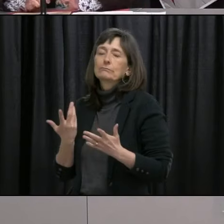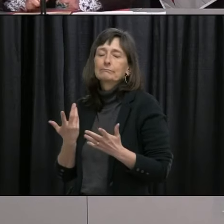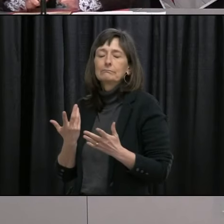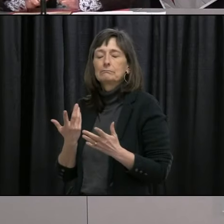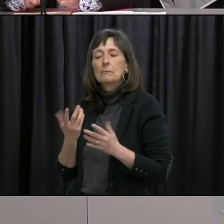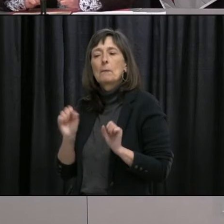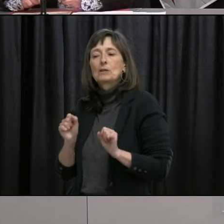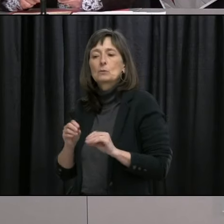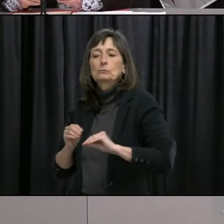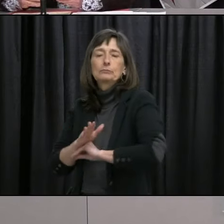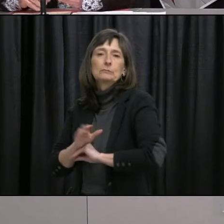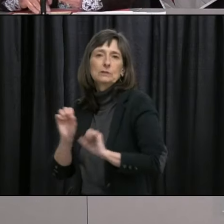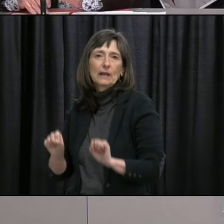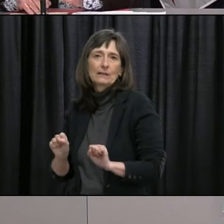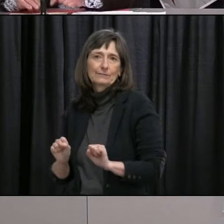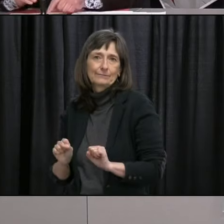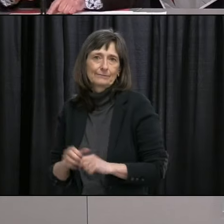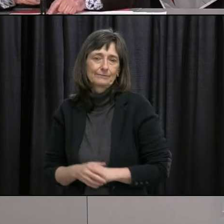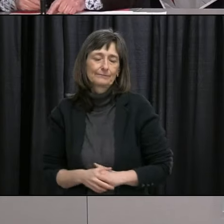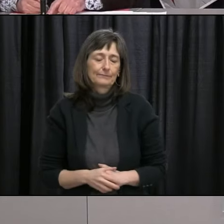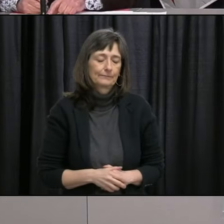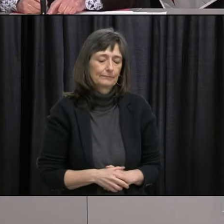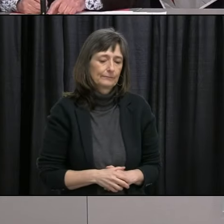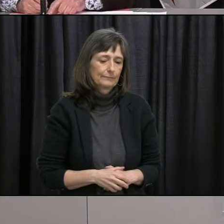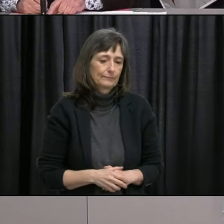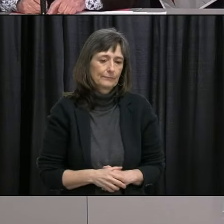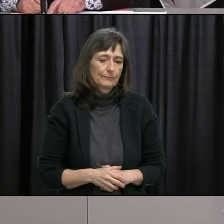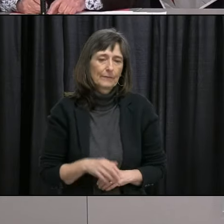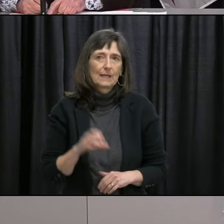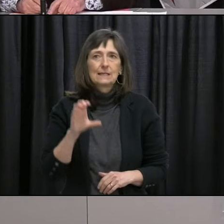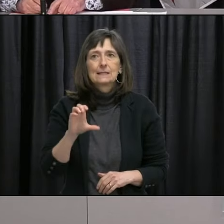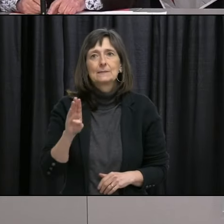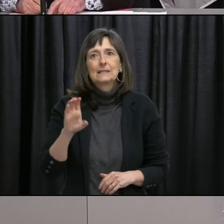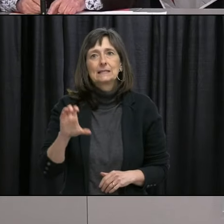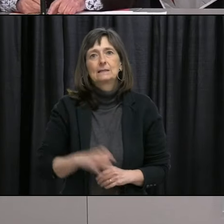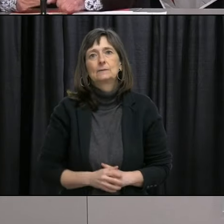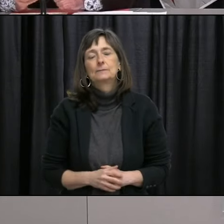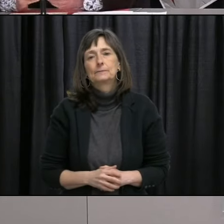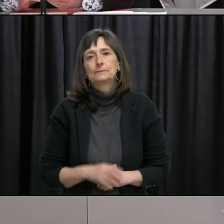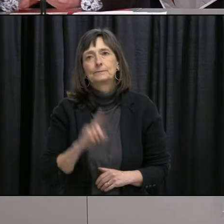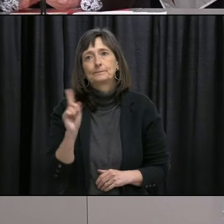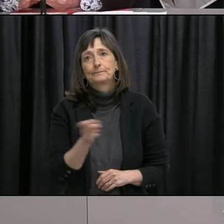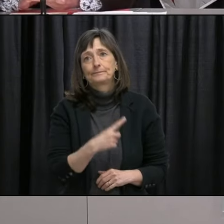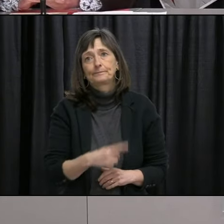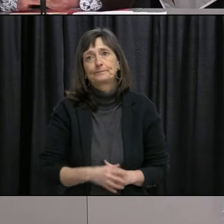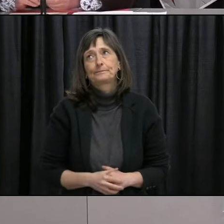Thank you. Our next questions are from Peter Cowan of CBC News. Please go ahead.